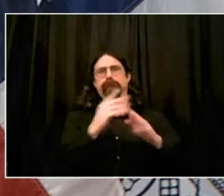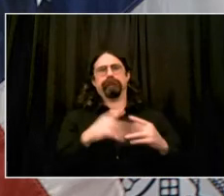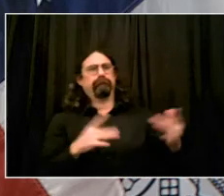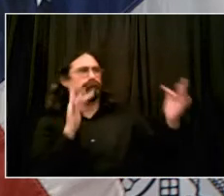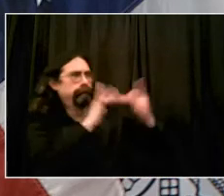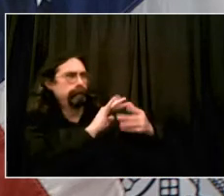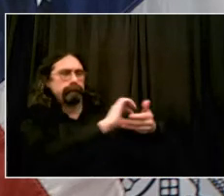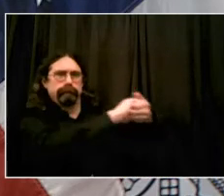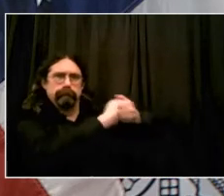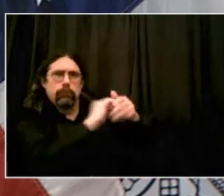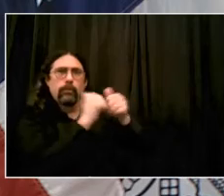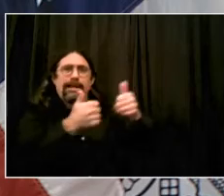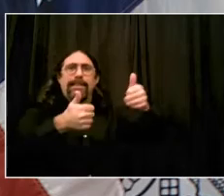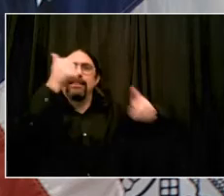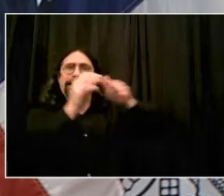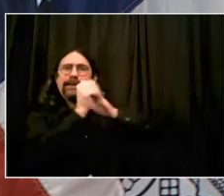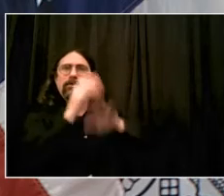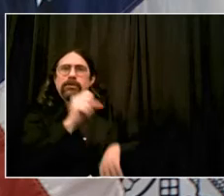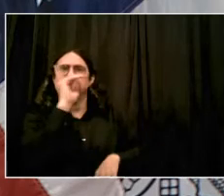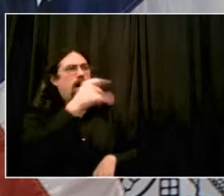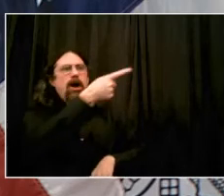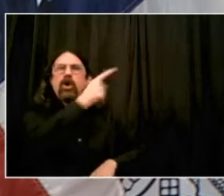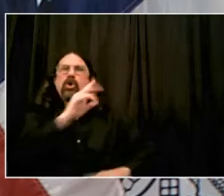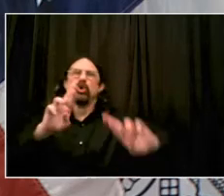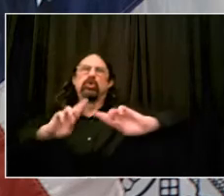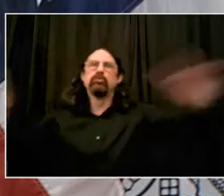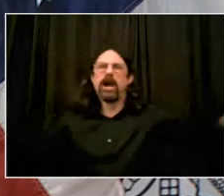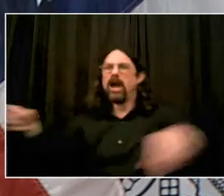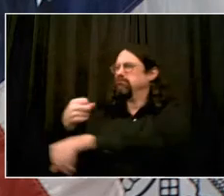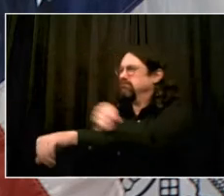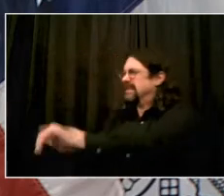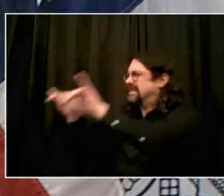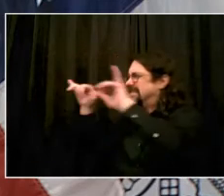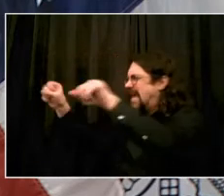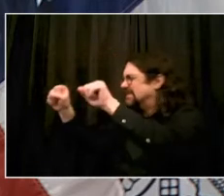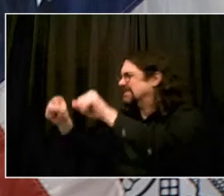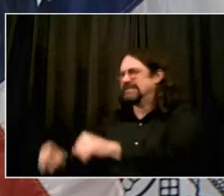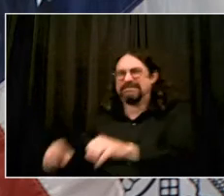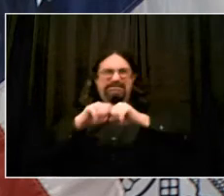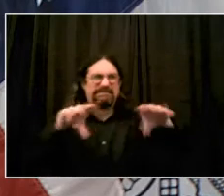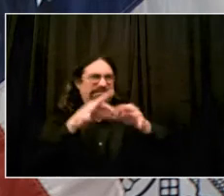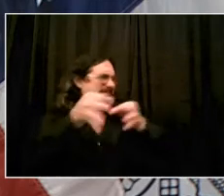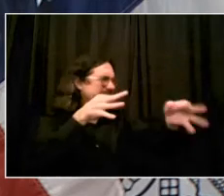thing we do is go to the grassroots, go to the people who have the most influence, the most reach,